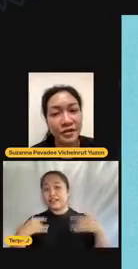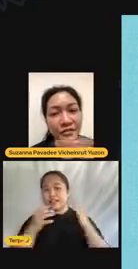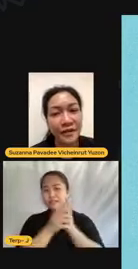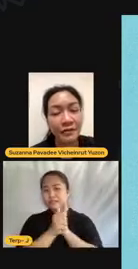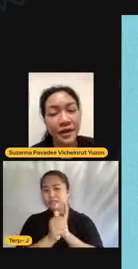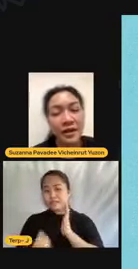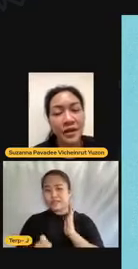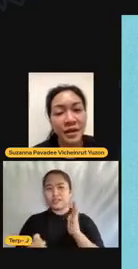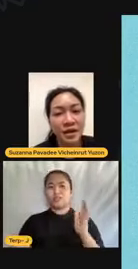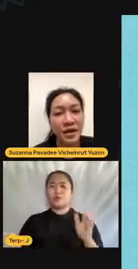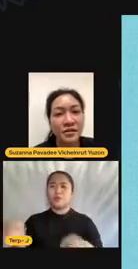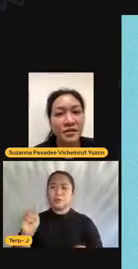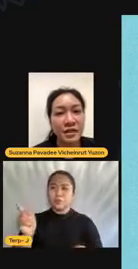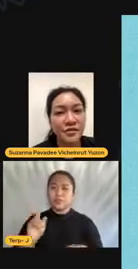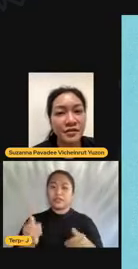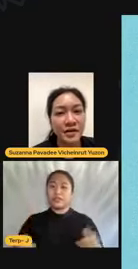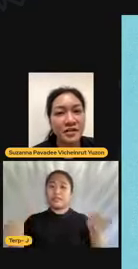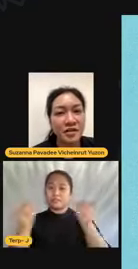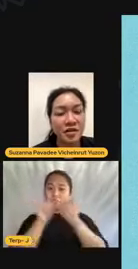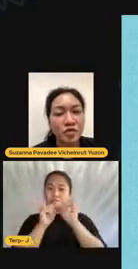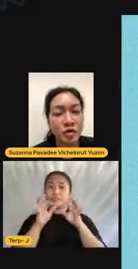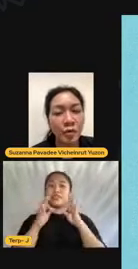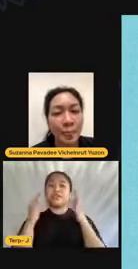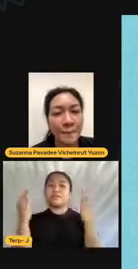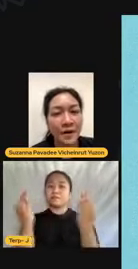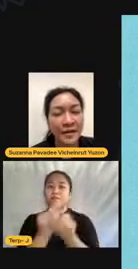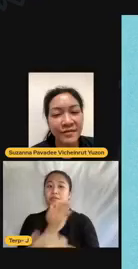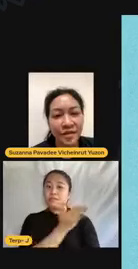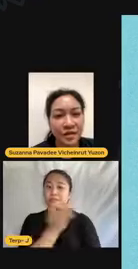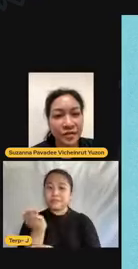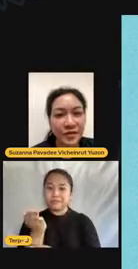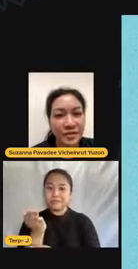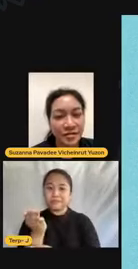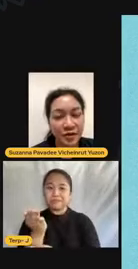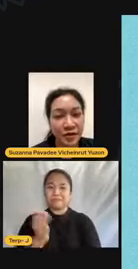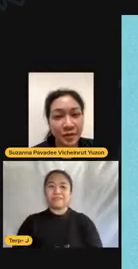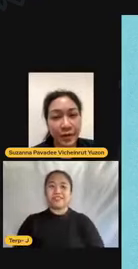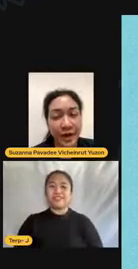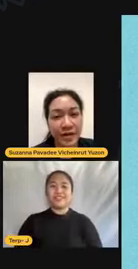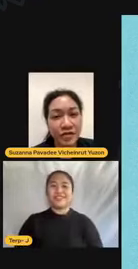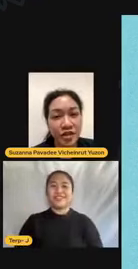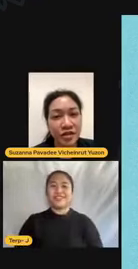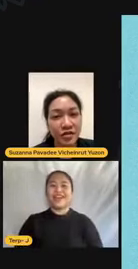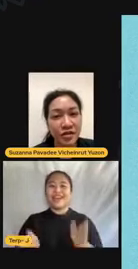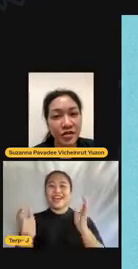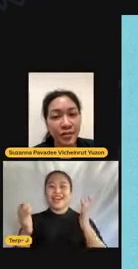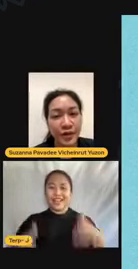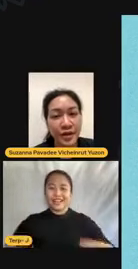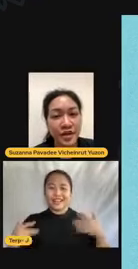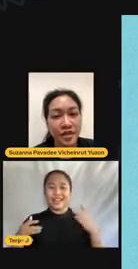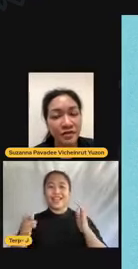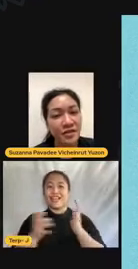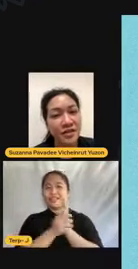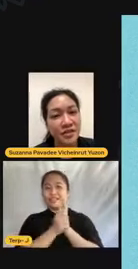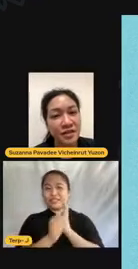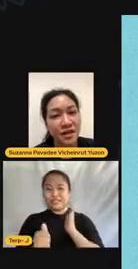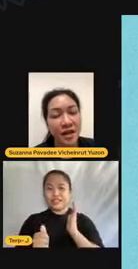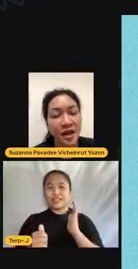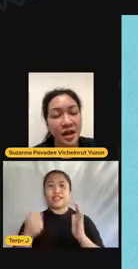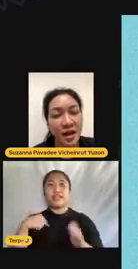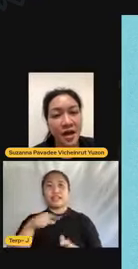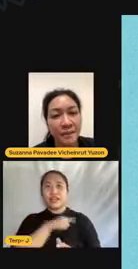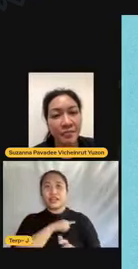important to your family. So that's for us. And also our life skills for us is for her to pray. So she's learned to pray. She learns